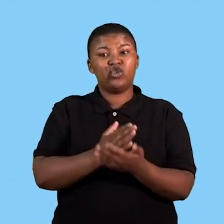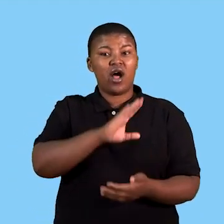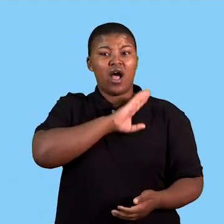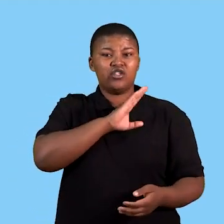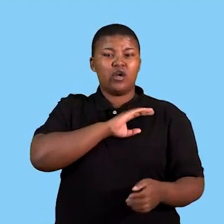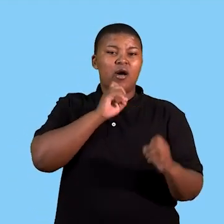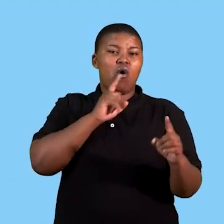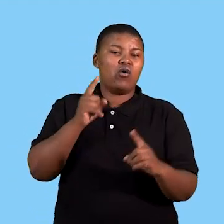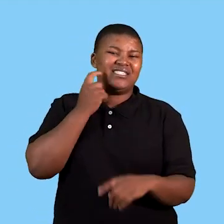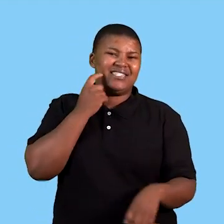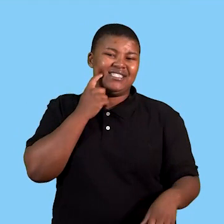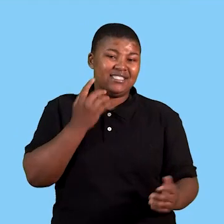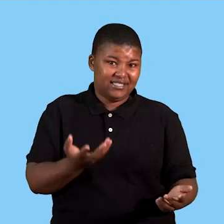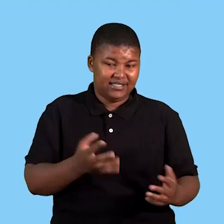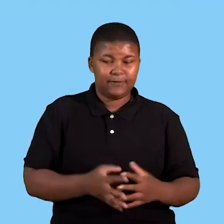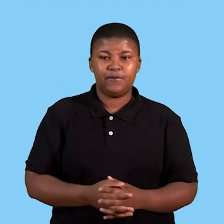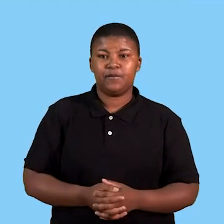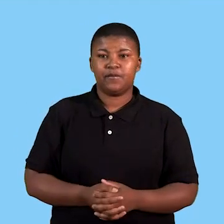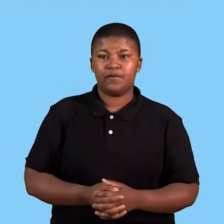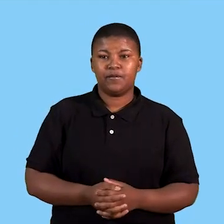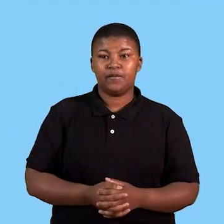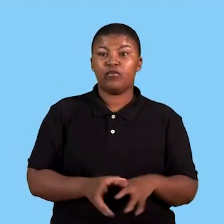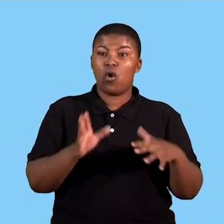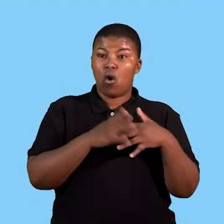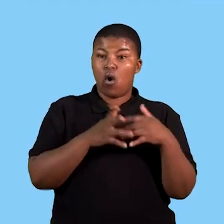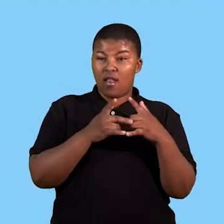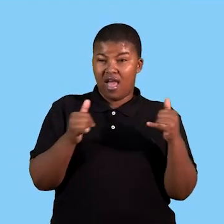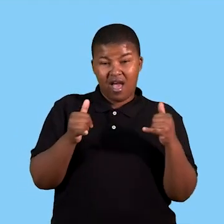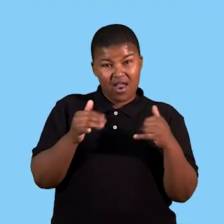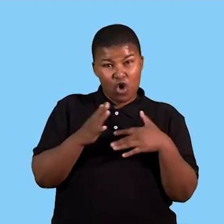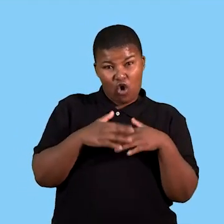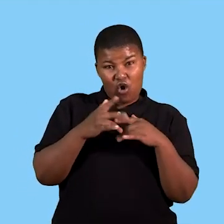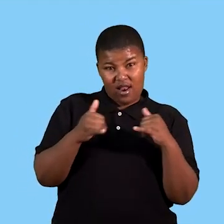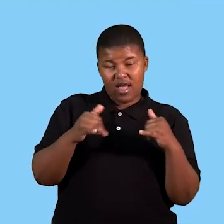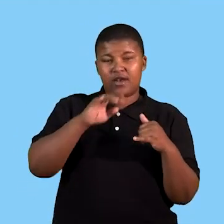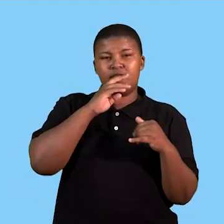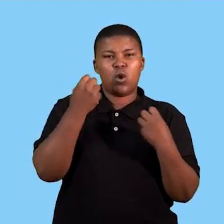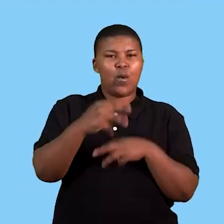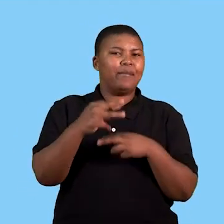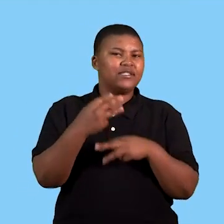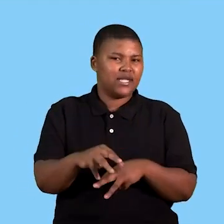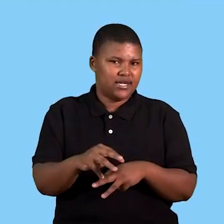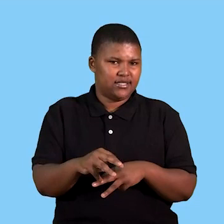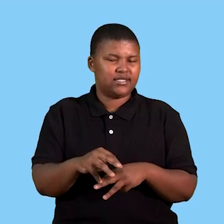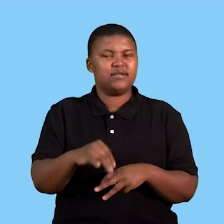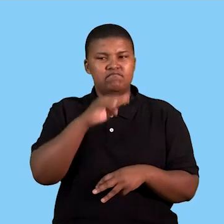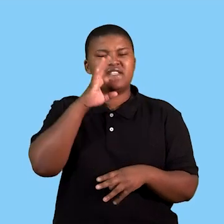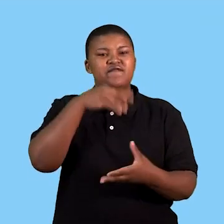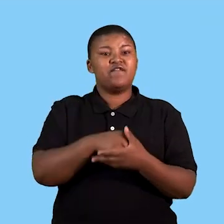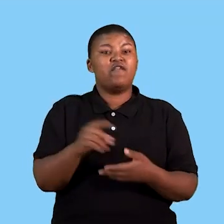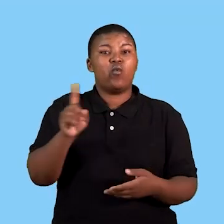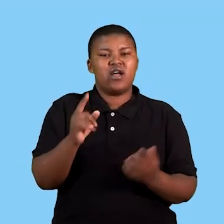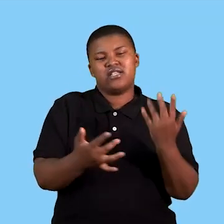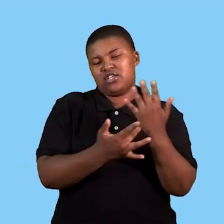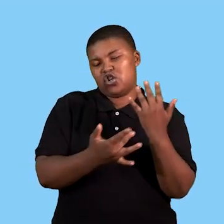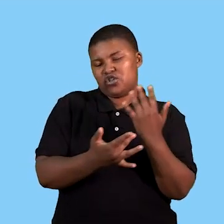make ordering easier for her customer. Now that little word online says that it's on websites, and